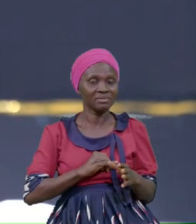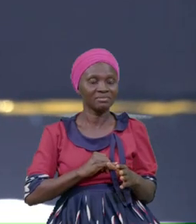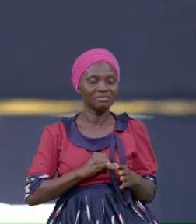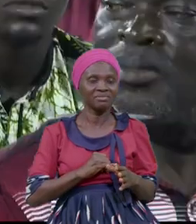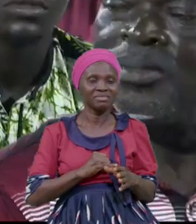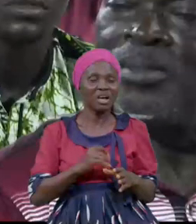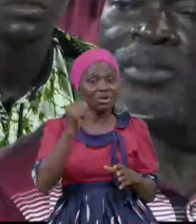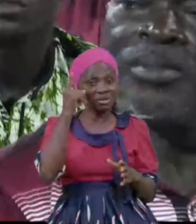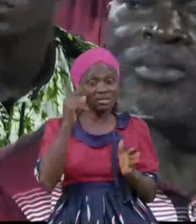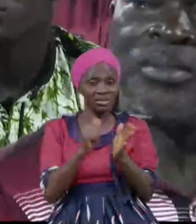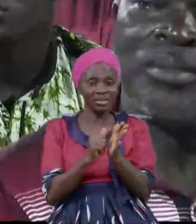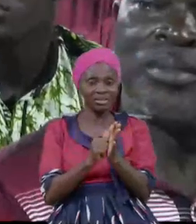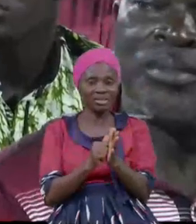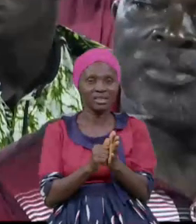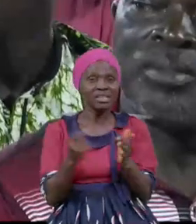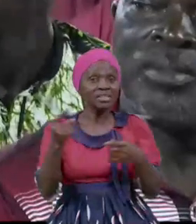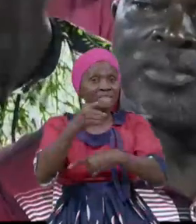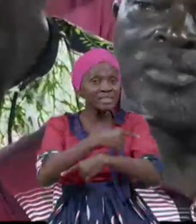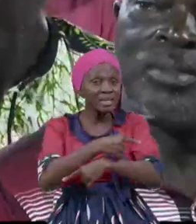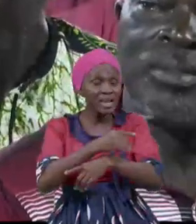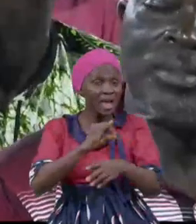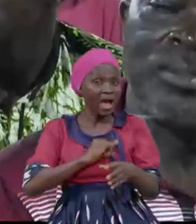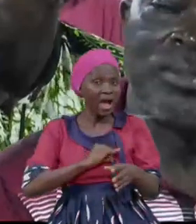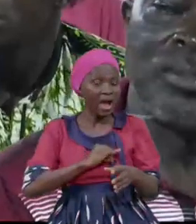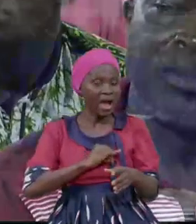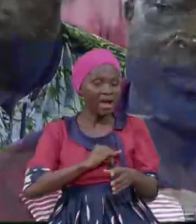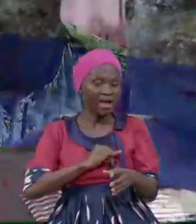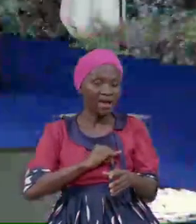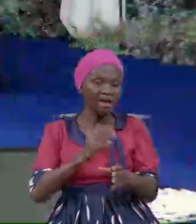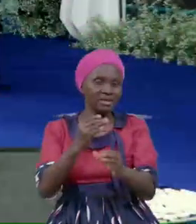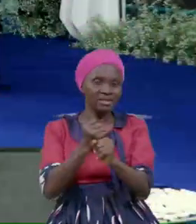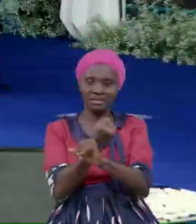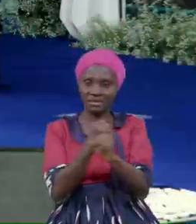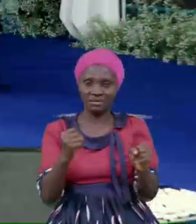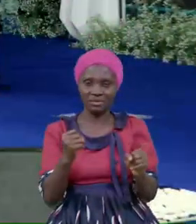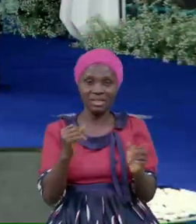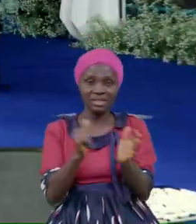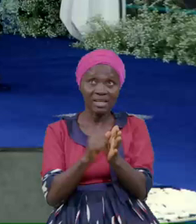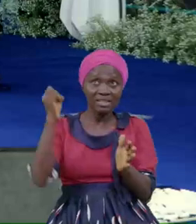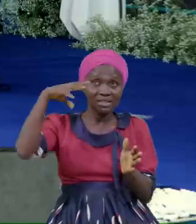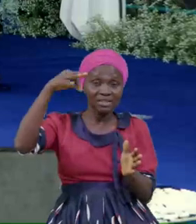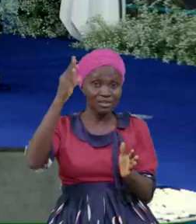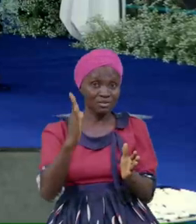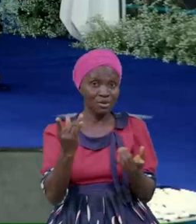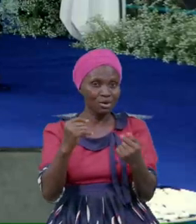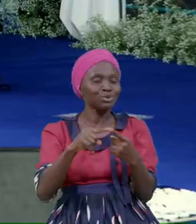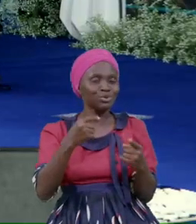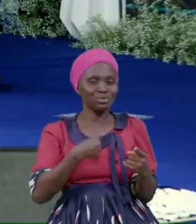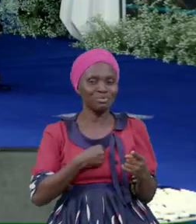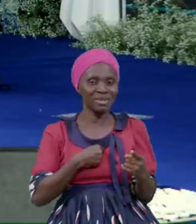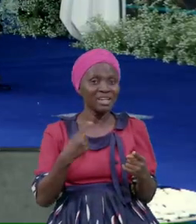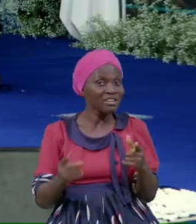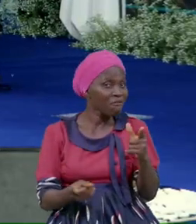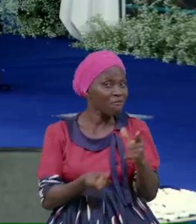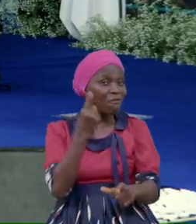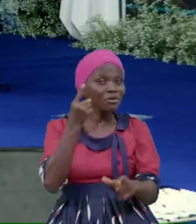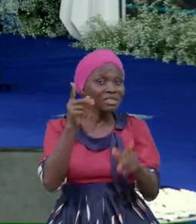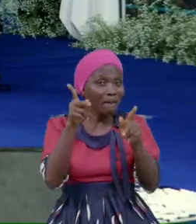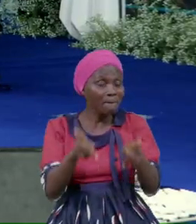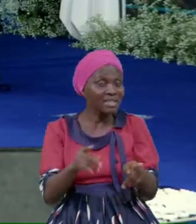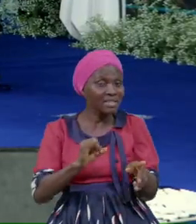grace of God came to me, the first person I met, he saw a smile on my face.